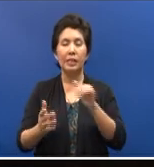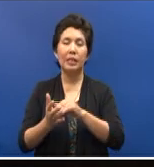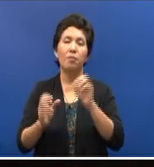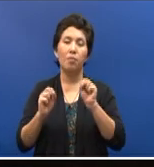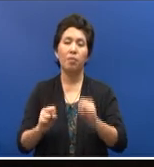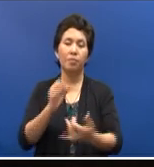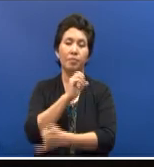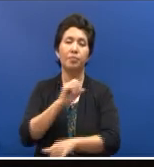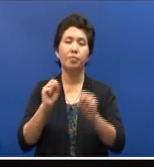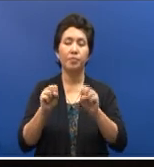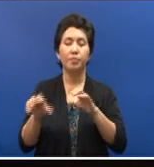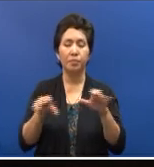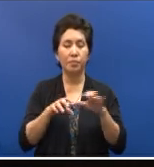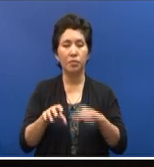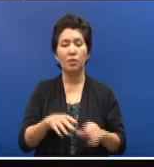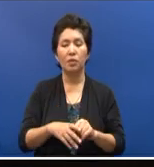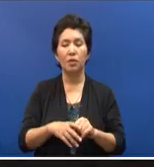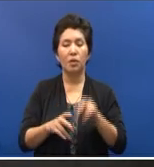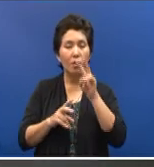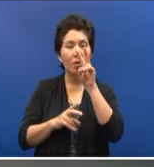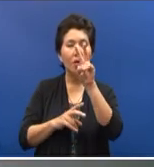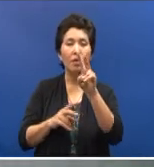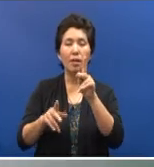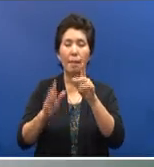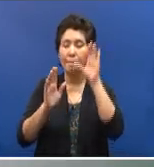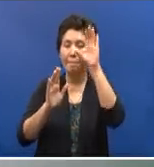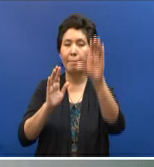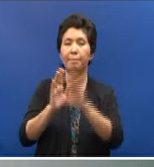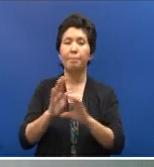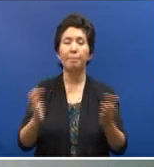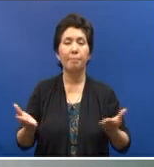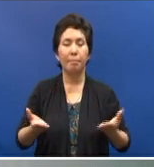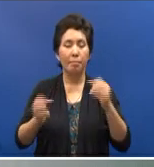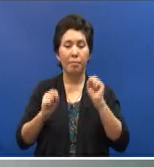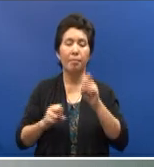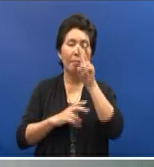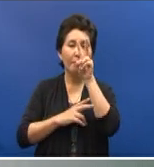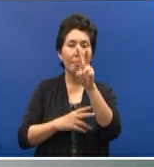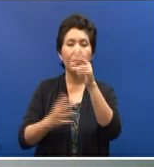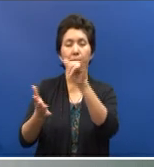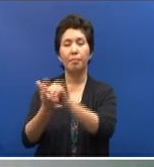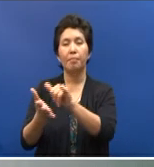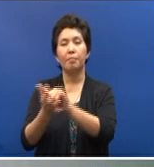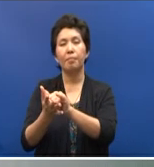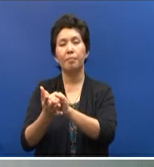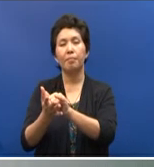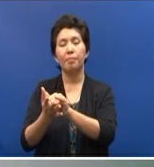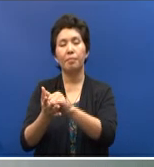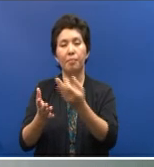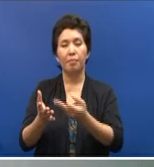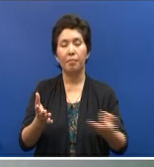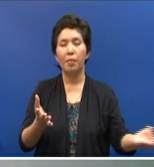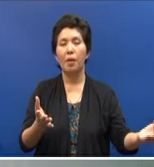do. Okay, look at the picture here. Okay, so you can see that. Okay, so this is